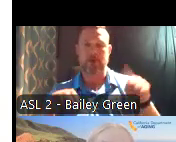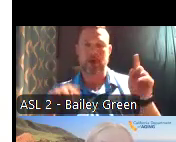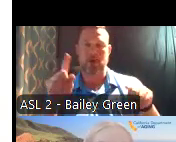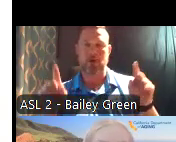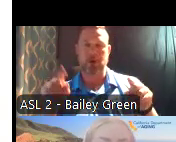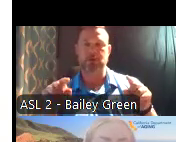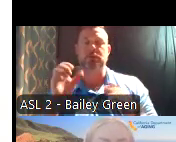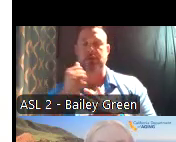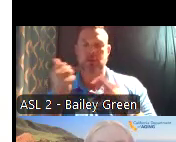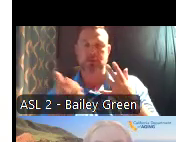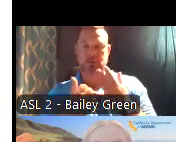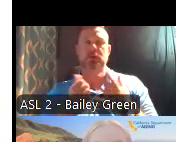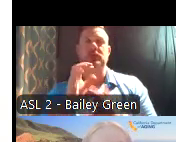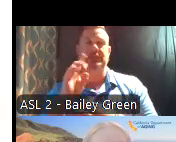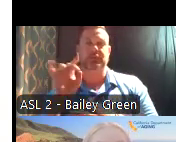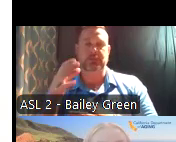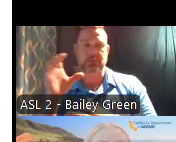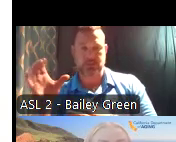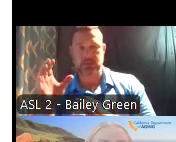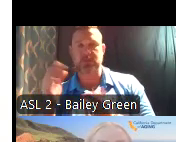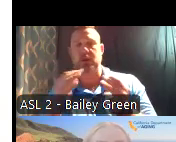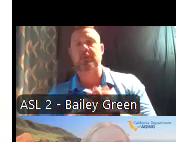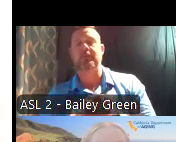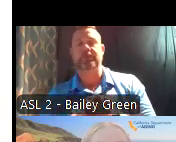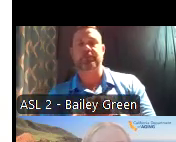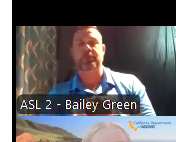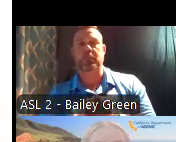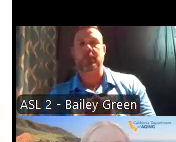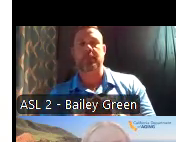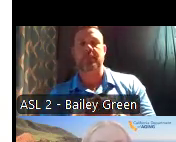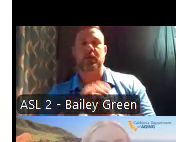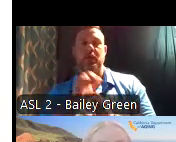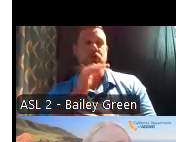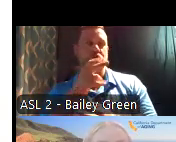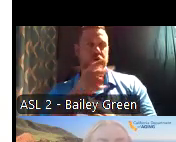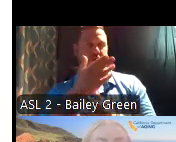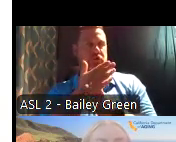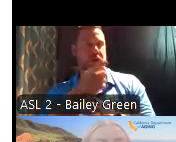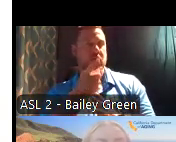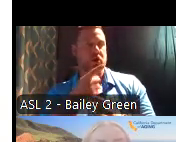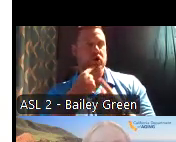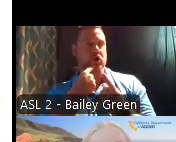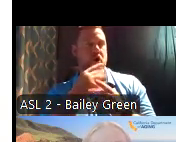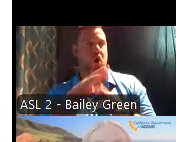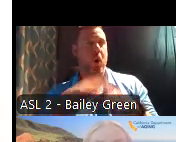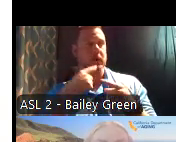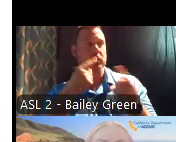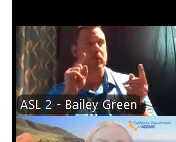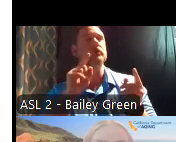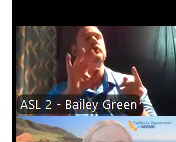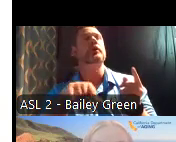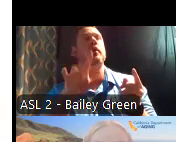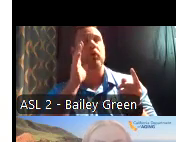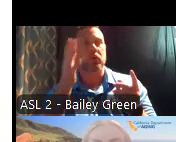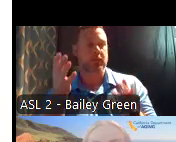of EDJCC today. Susan shared in her opening remarks that we are going to